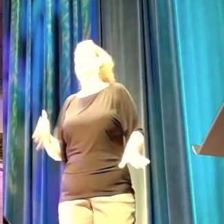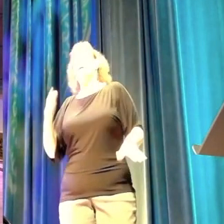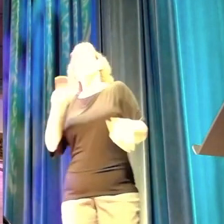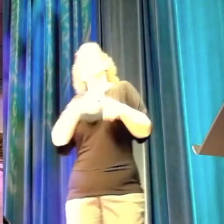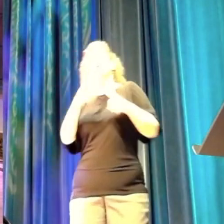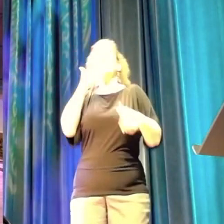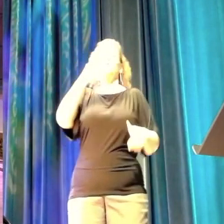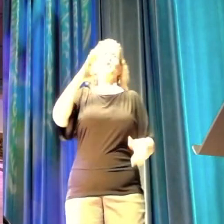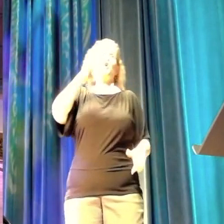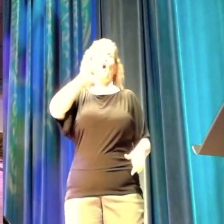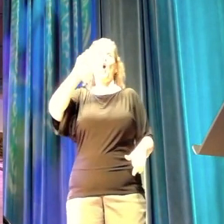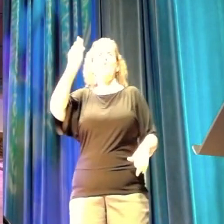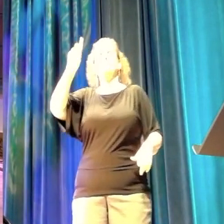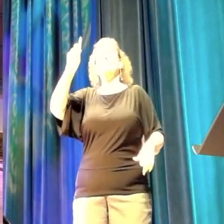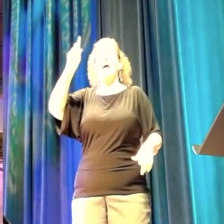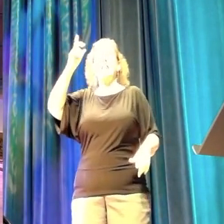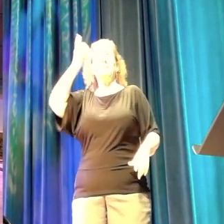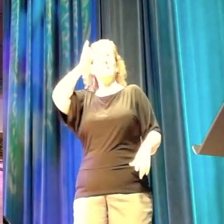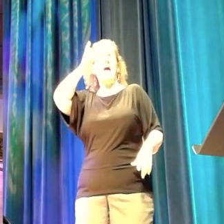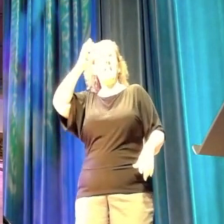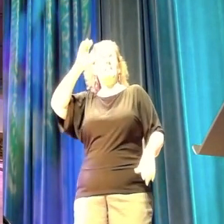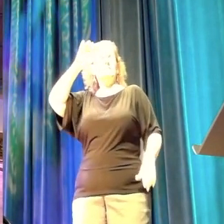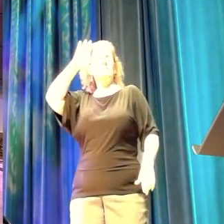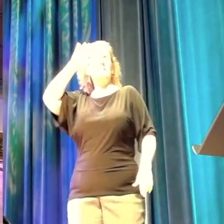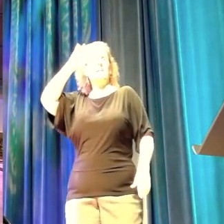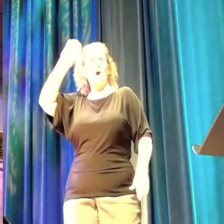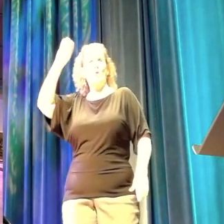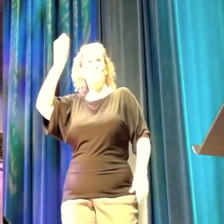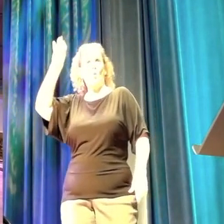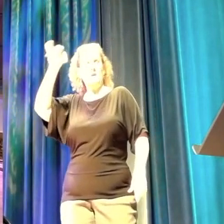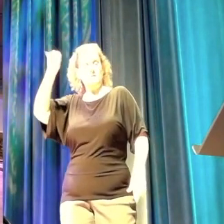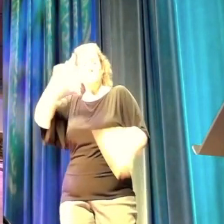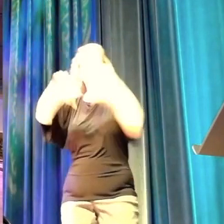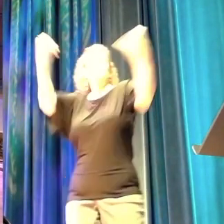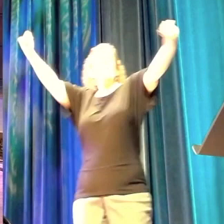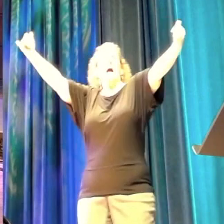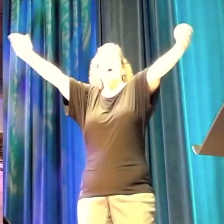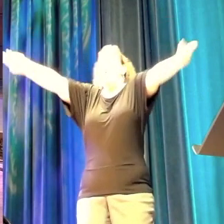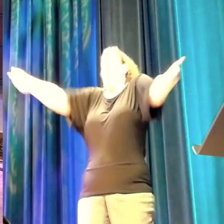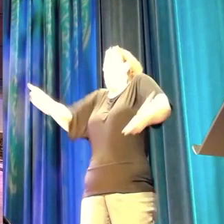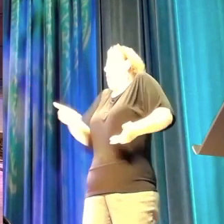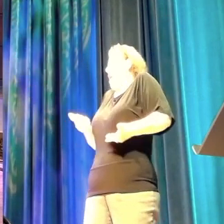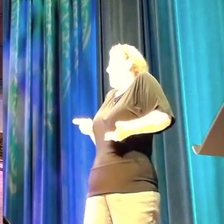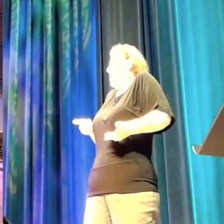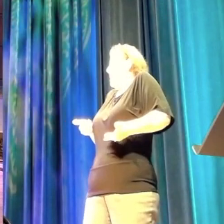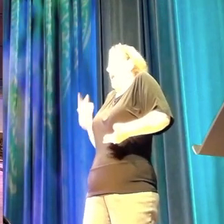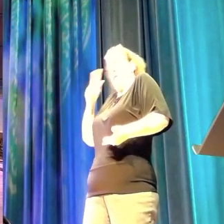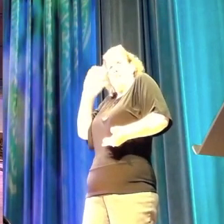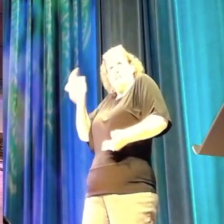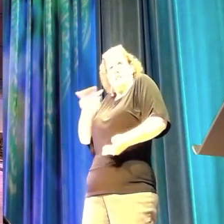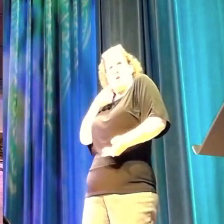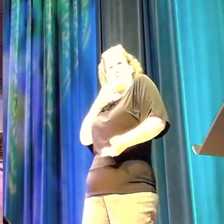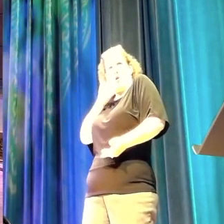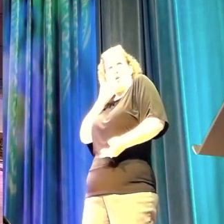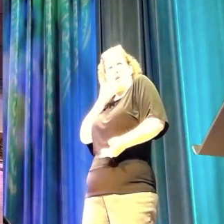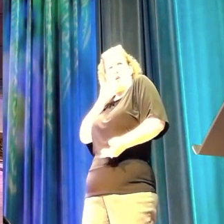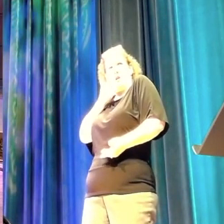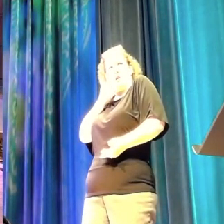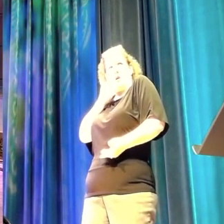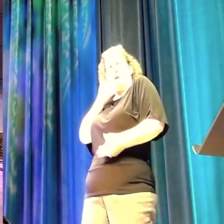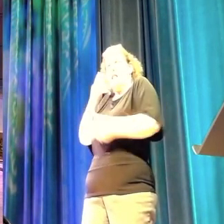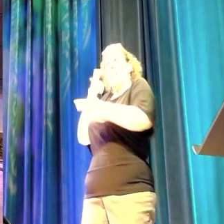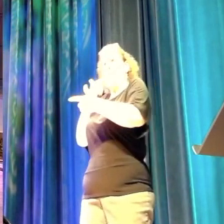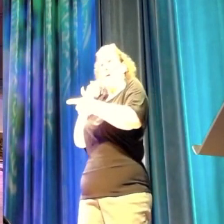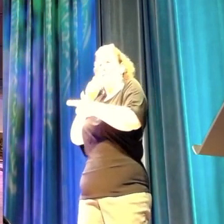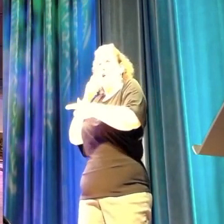Welcoming think I said that wrong, gal. Laugh at it.